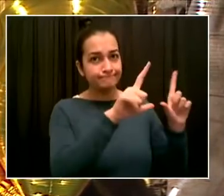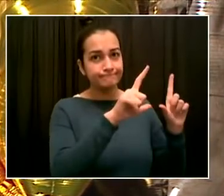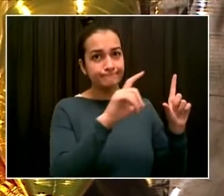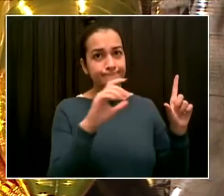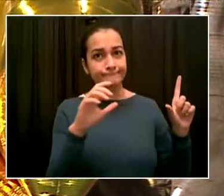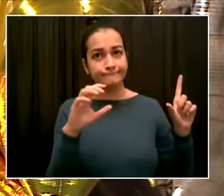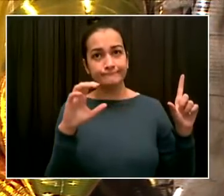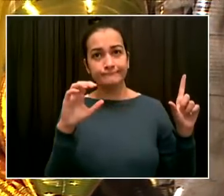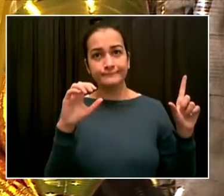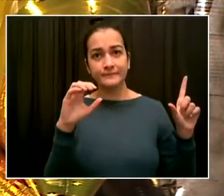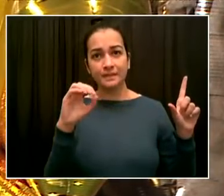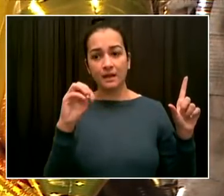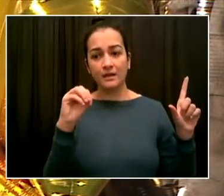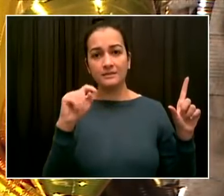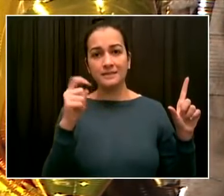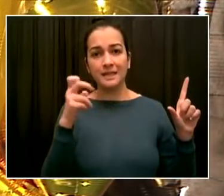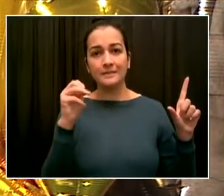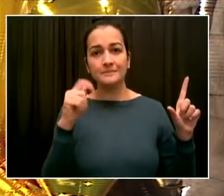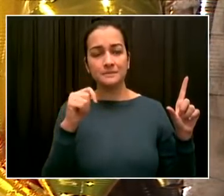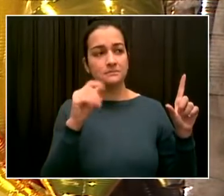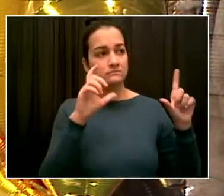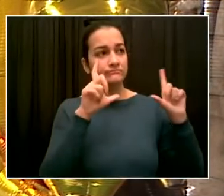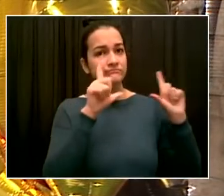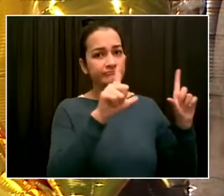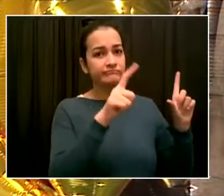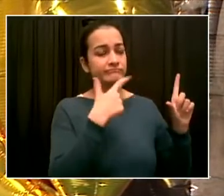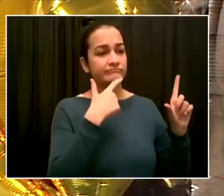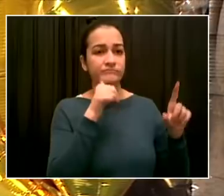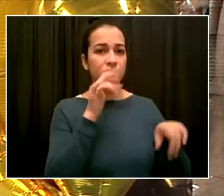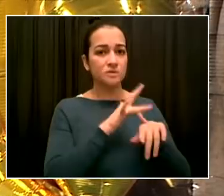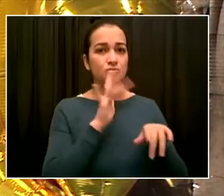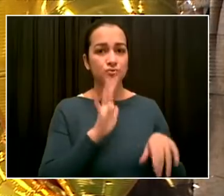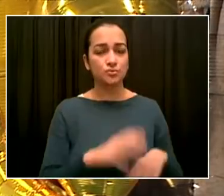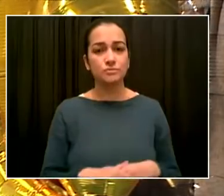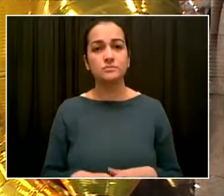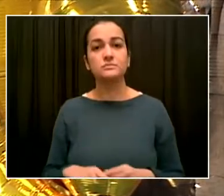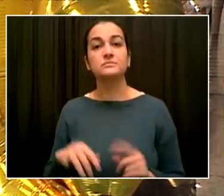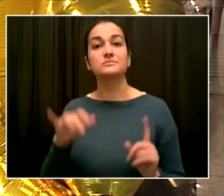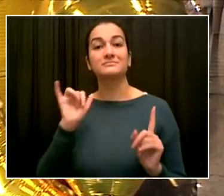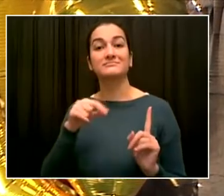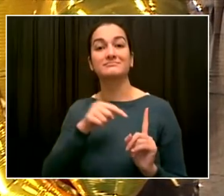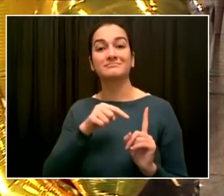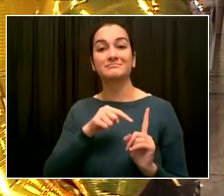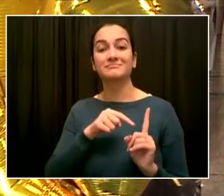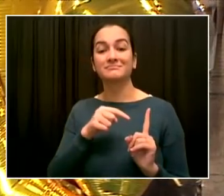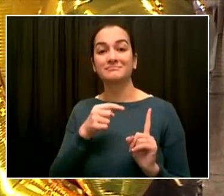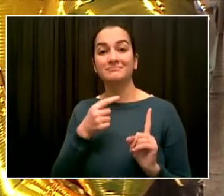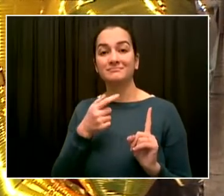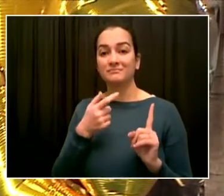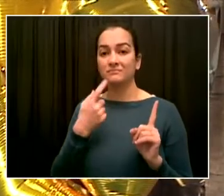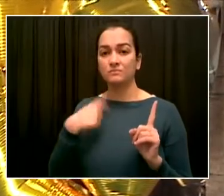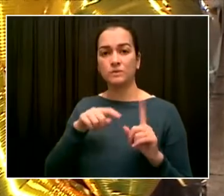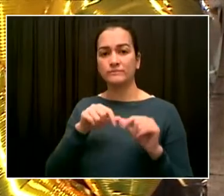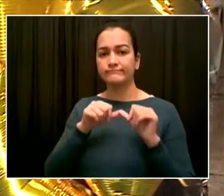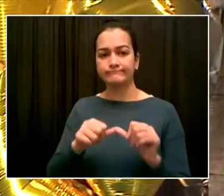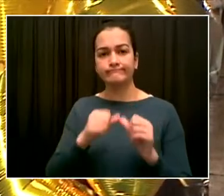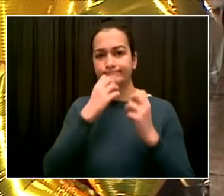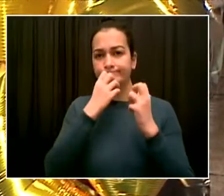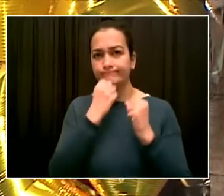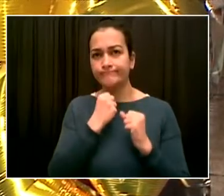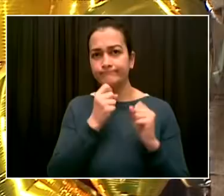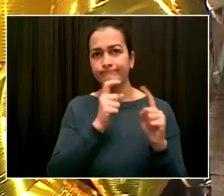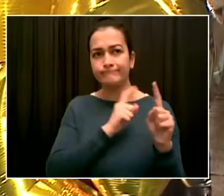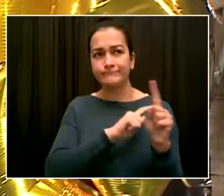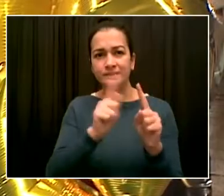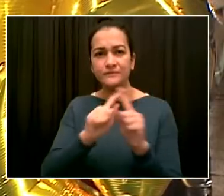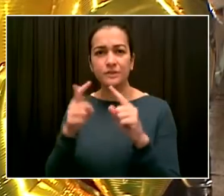to landmarking. But as someone who believes in landmarking, I also know there are times when the physical condition of the building makes it impossible, and we